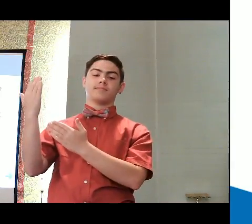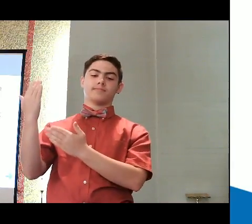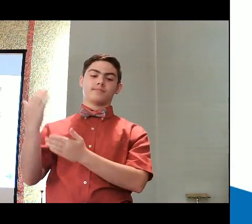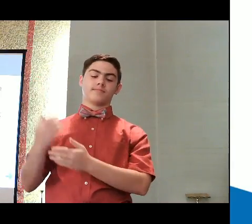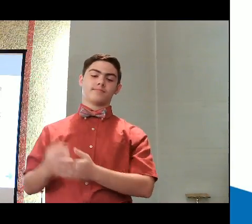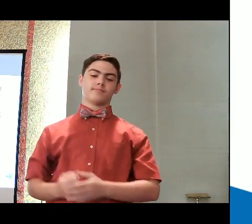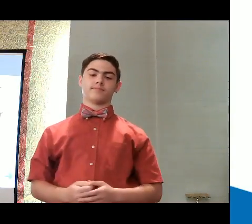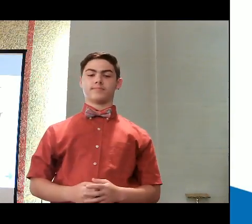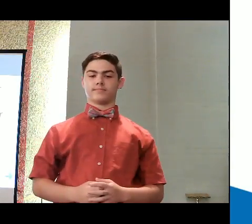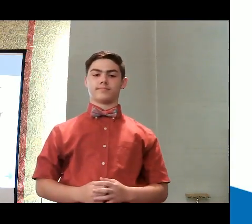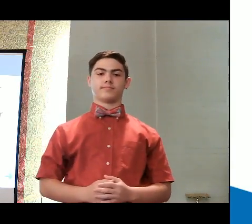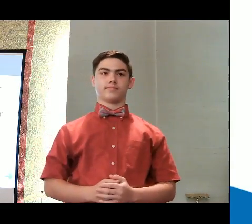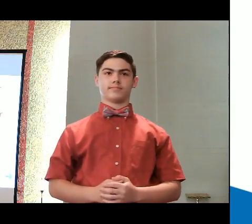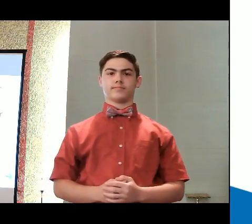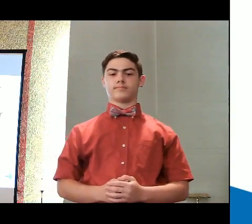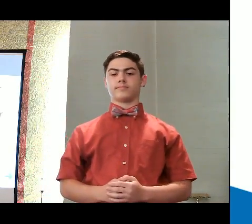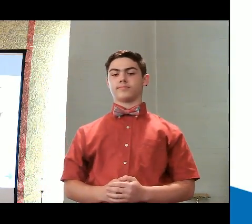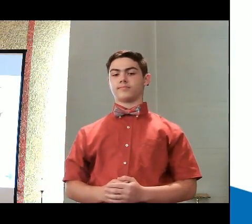Lord, in you.